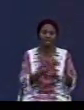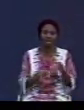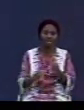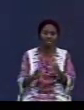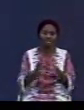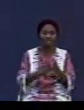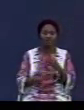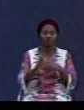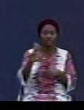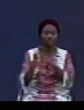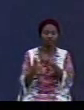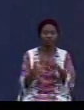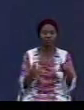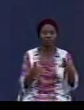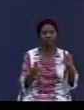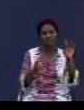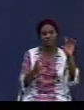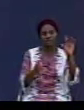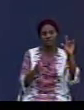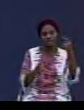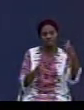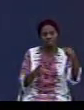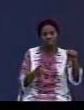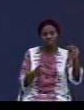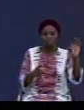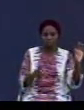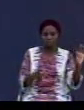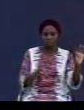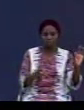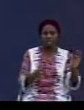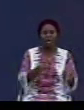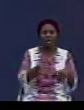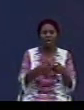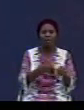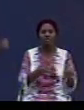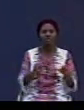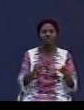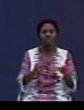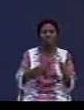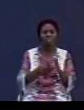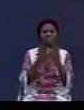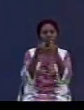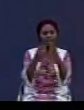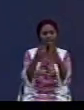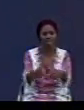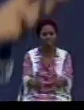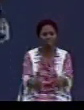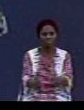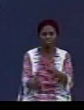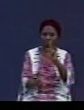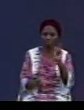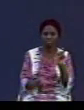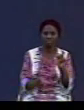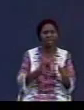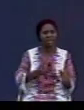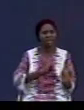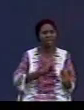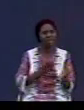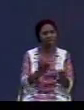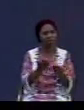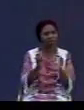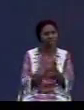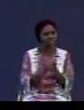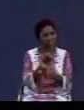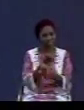this happen? I want it. I want that salvation. I want that eternal life. I want that new